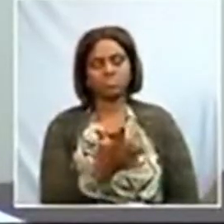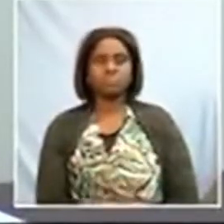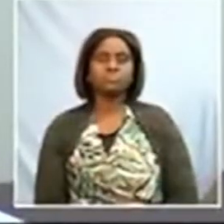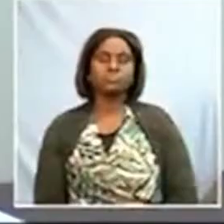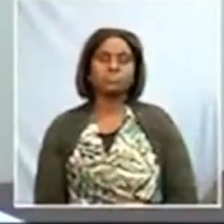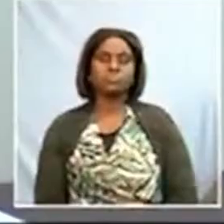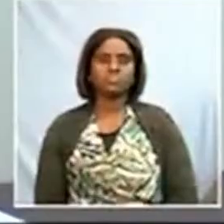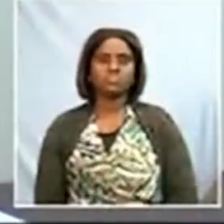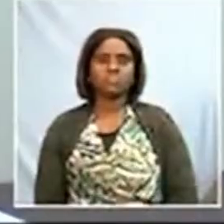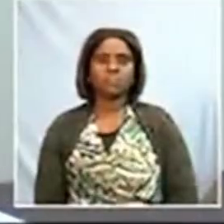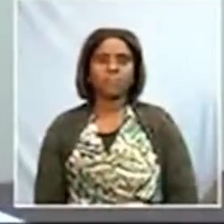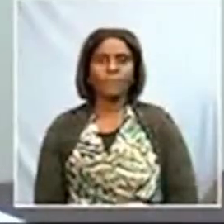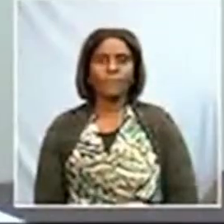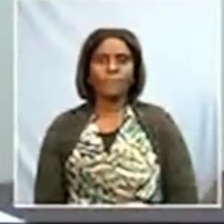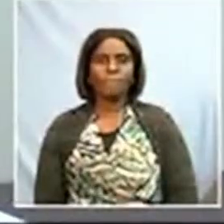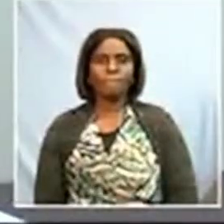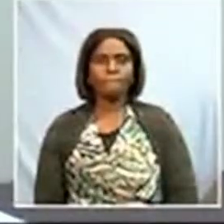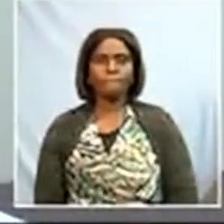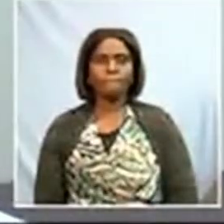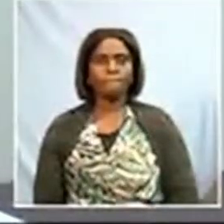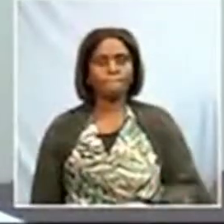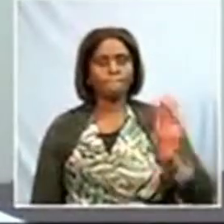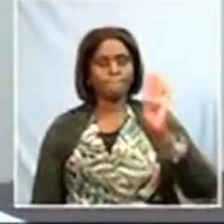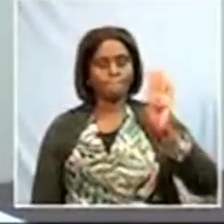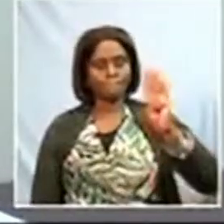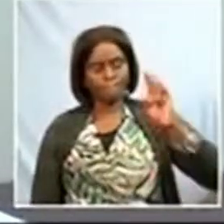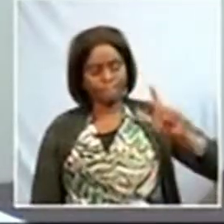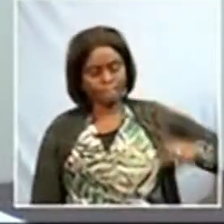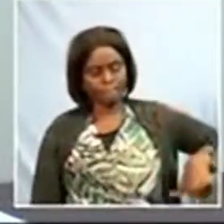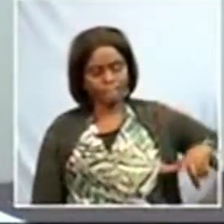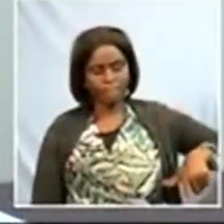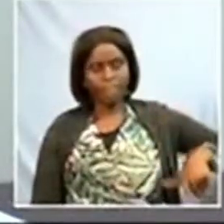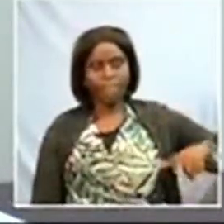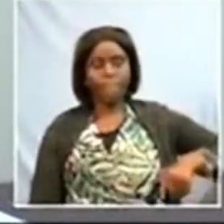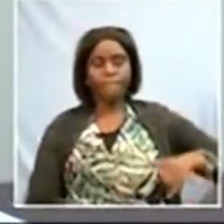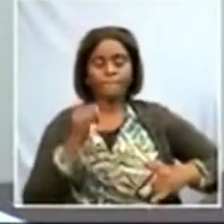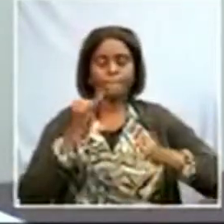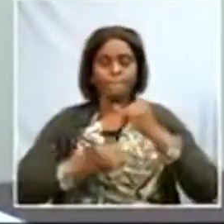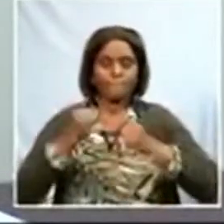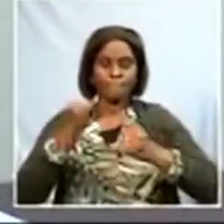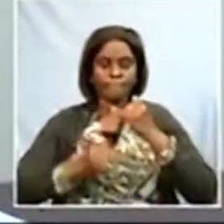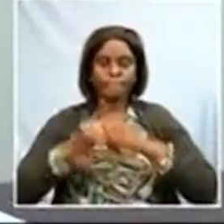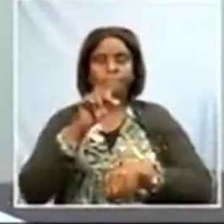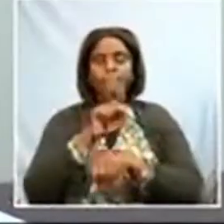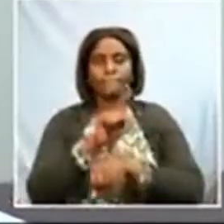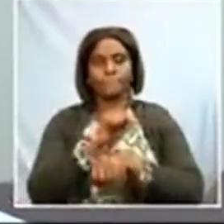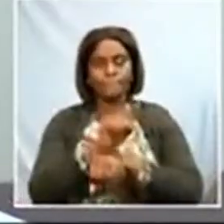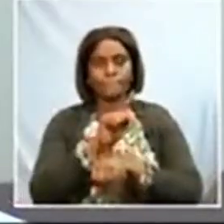on B, this is delayed completion project